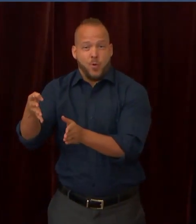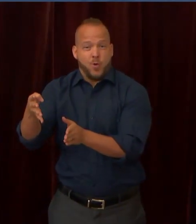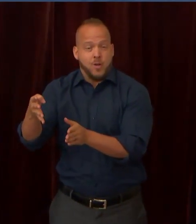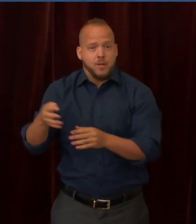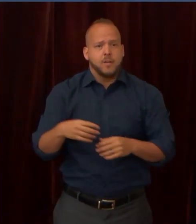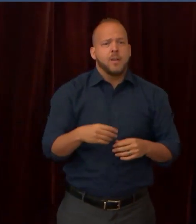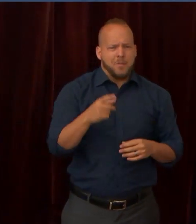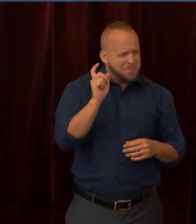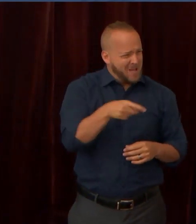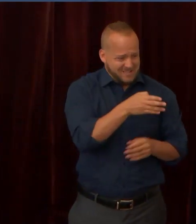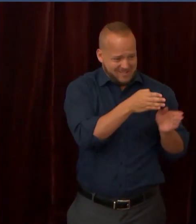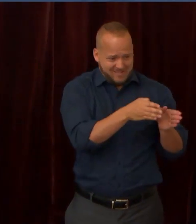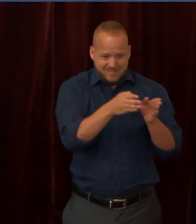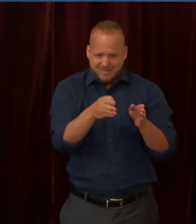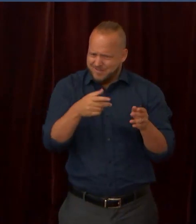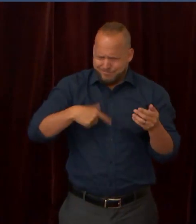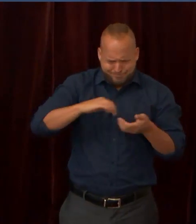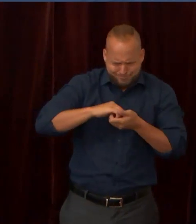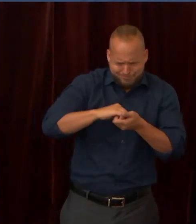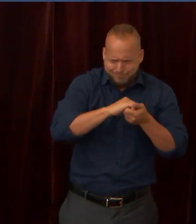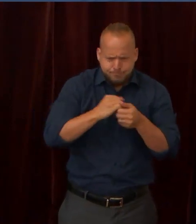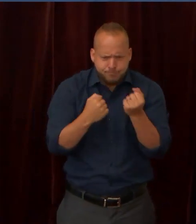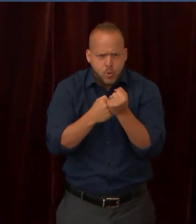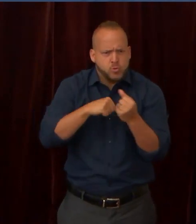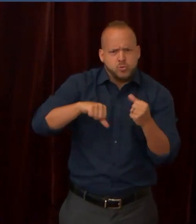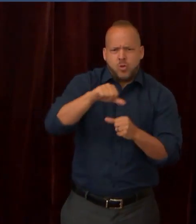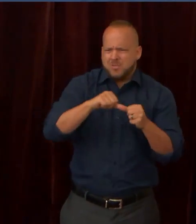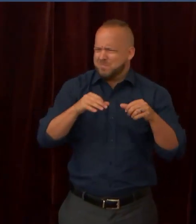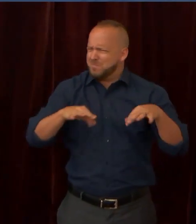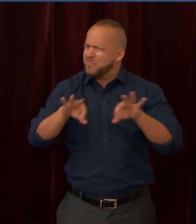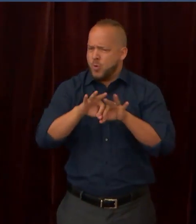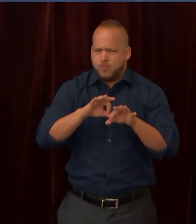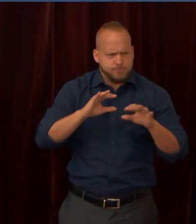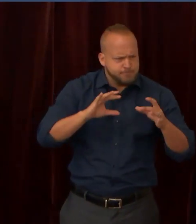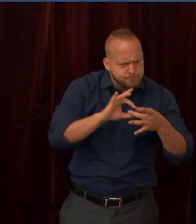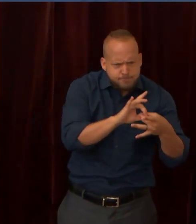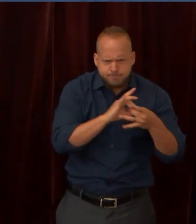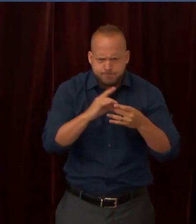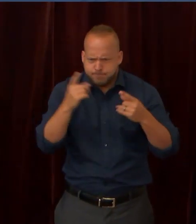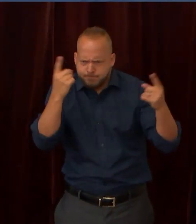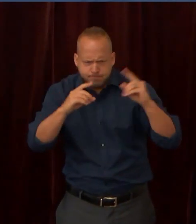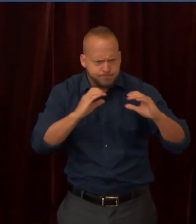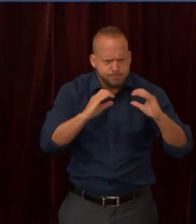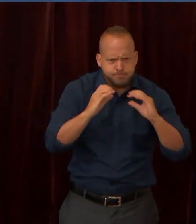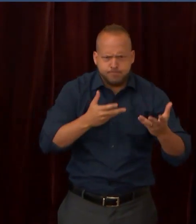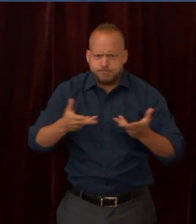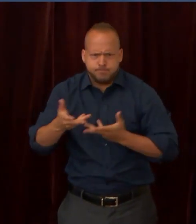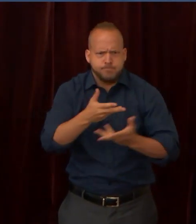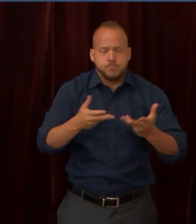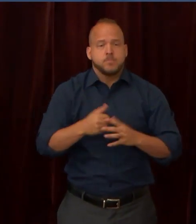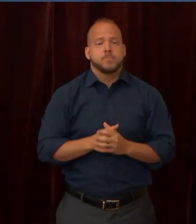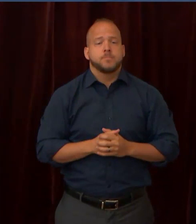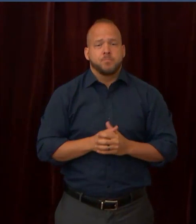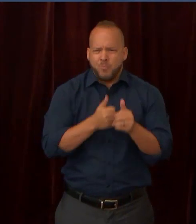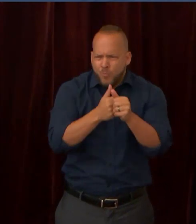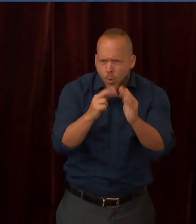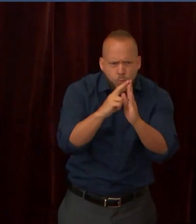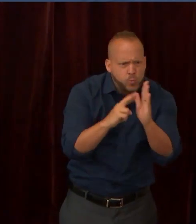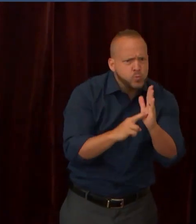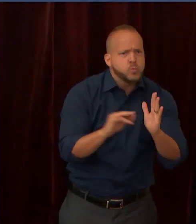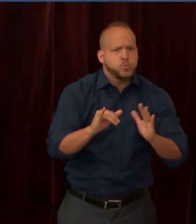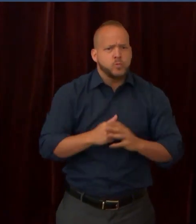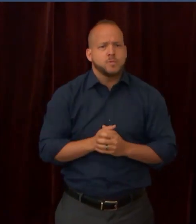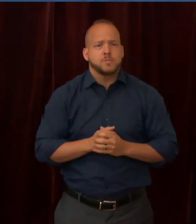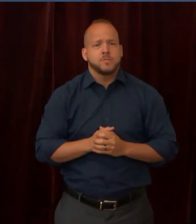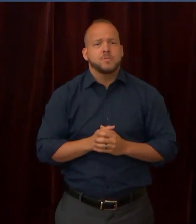We know that we have seen a lot of creativity. We know that will continue, and we have found ways for organizations that